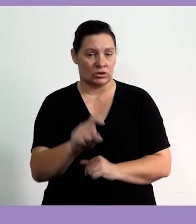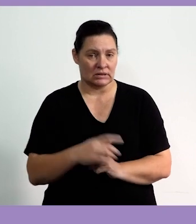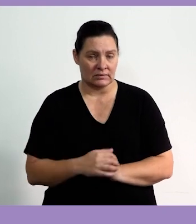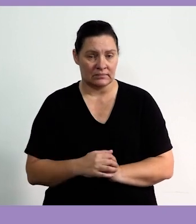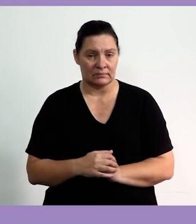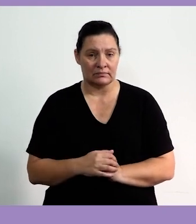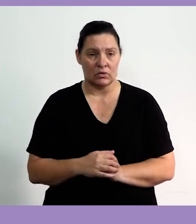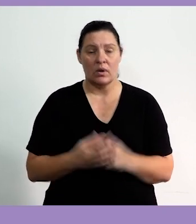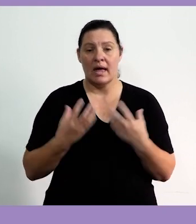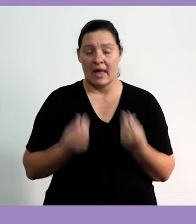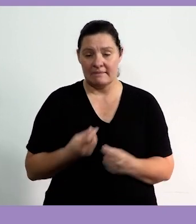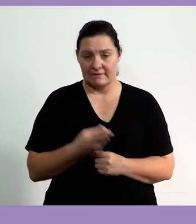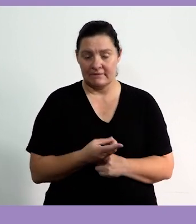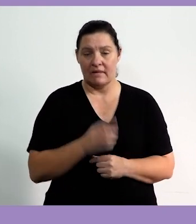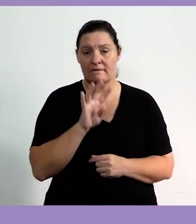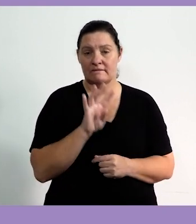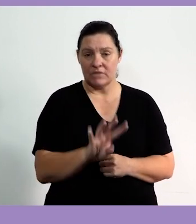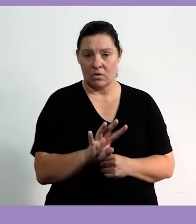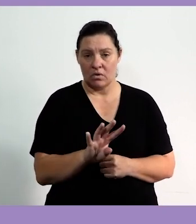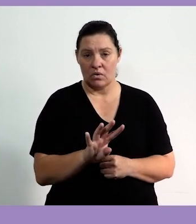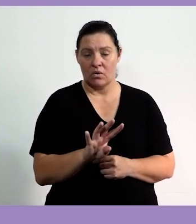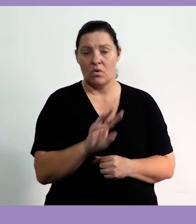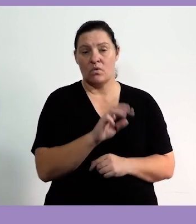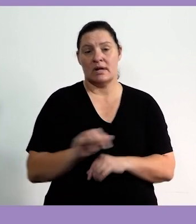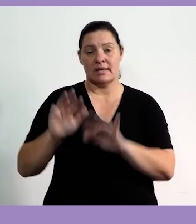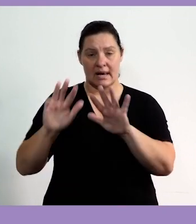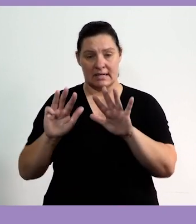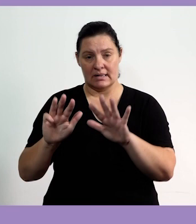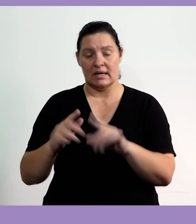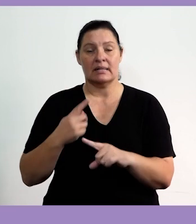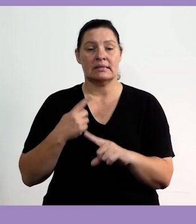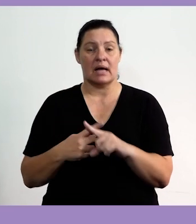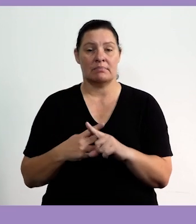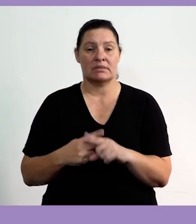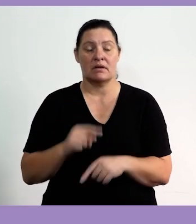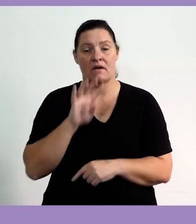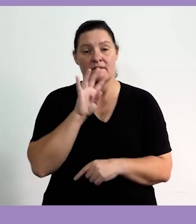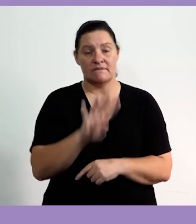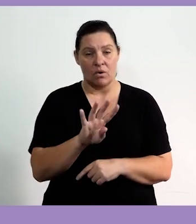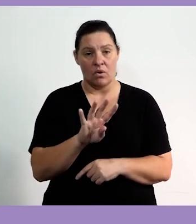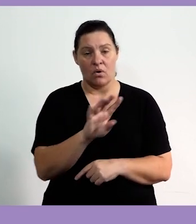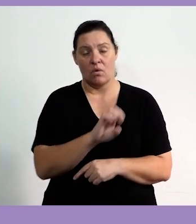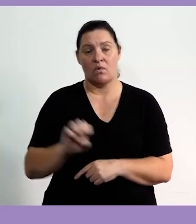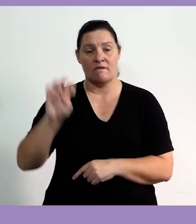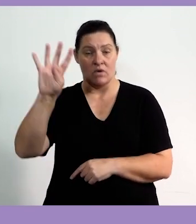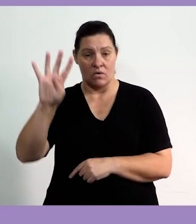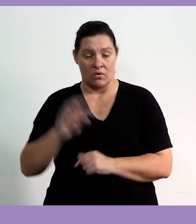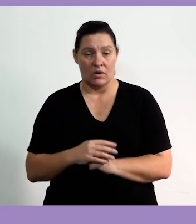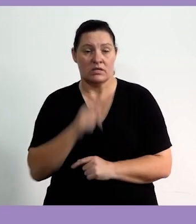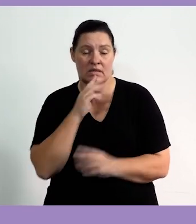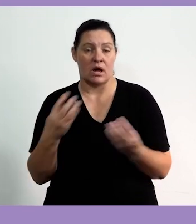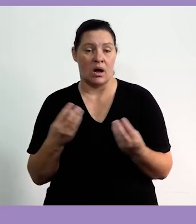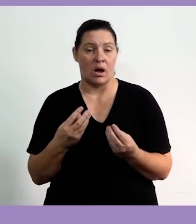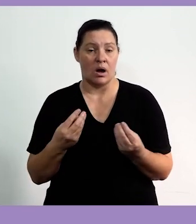next question. So we have there 4 to the exponent 9 multiplied by 4 to the exponent